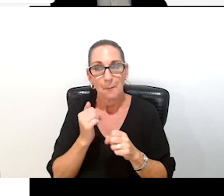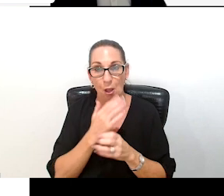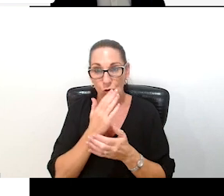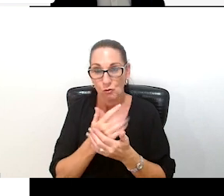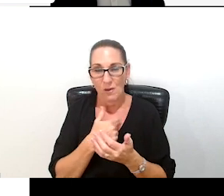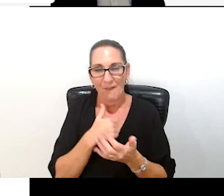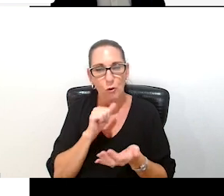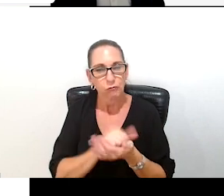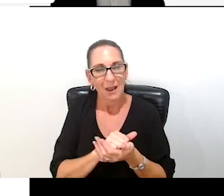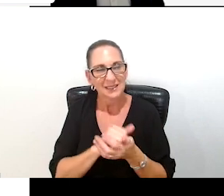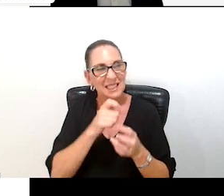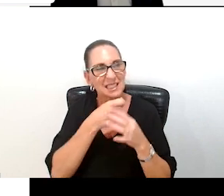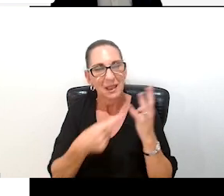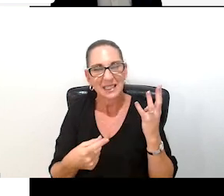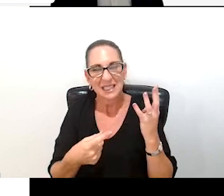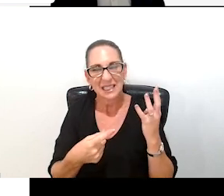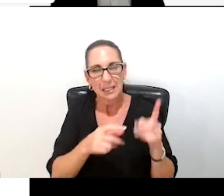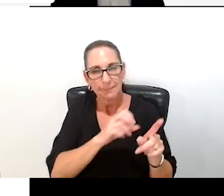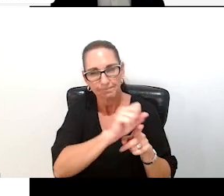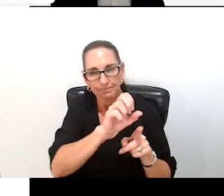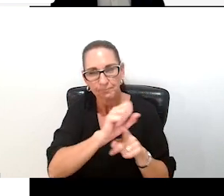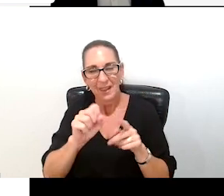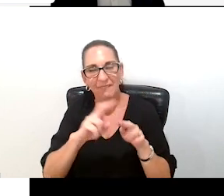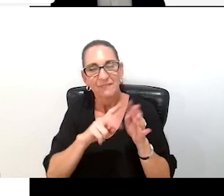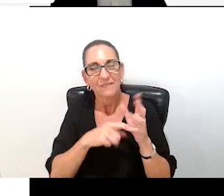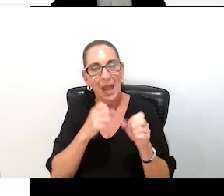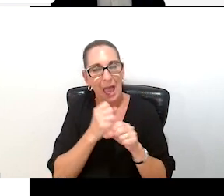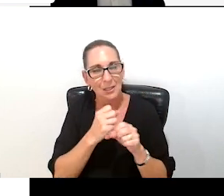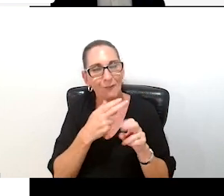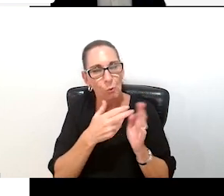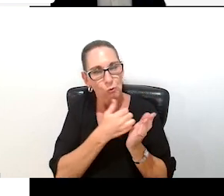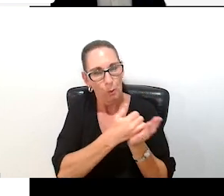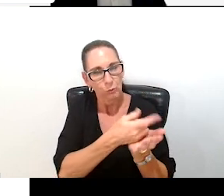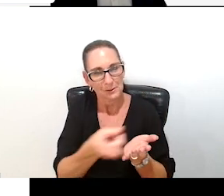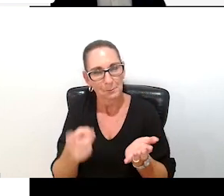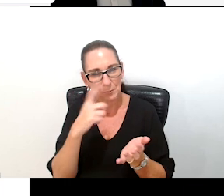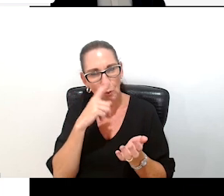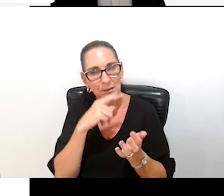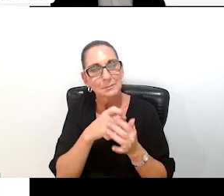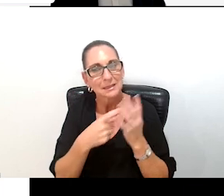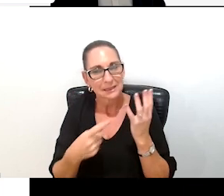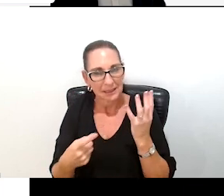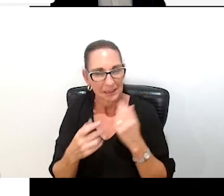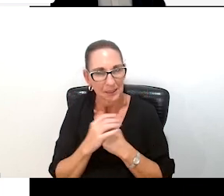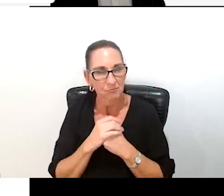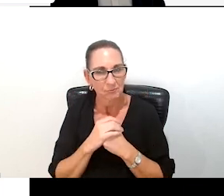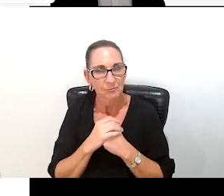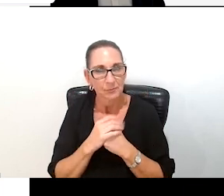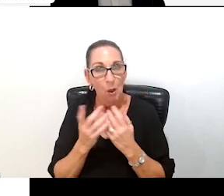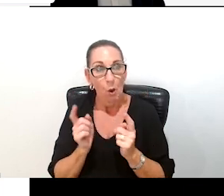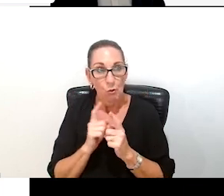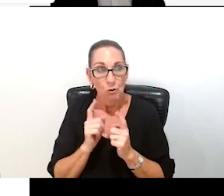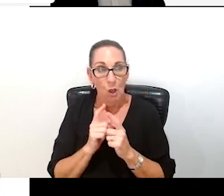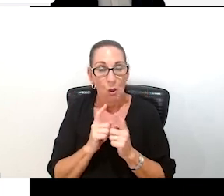or flags in the services that support people with disability, and the underscored